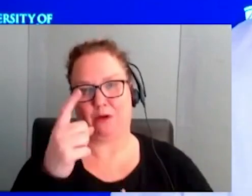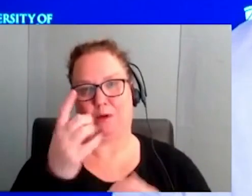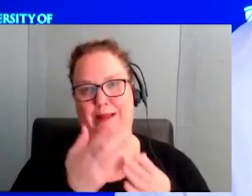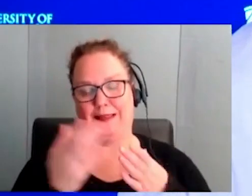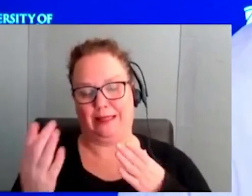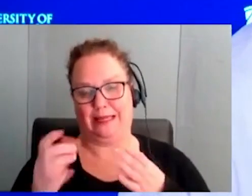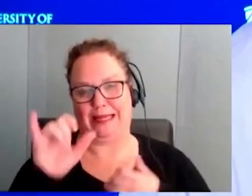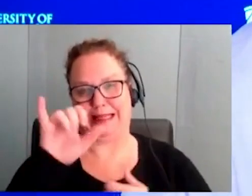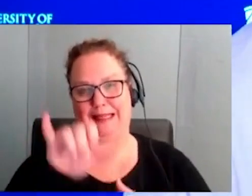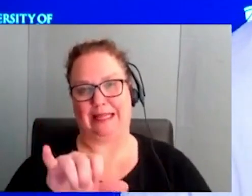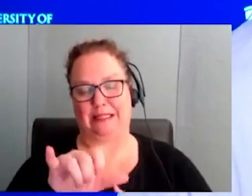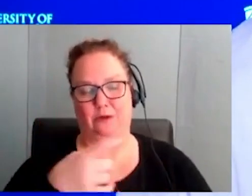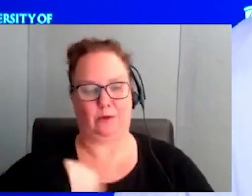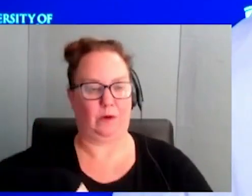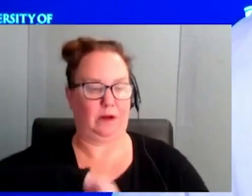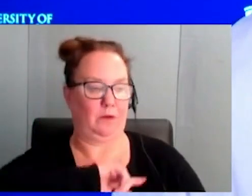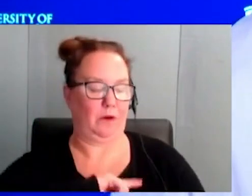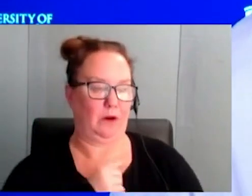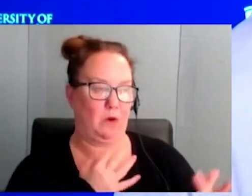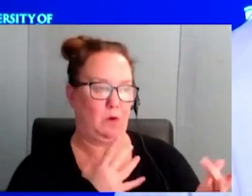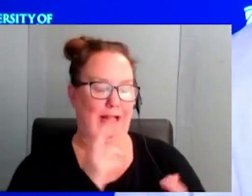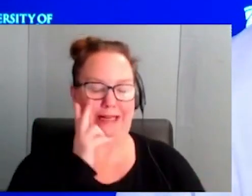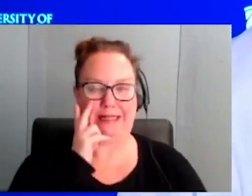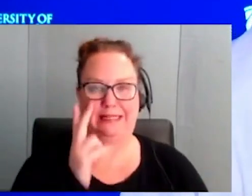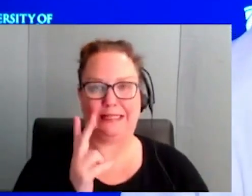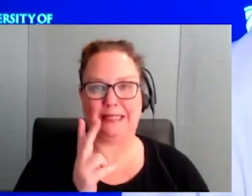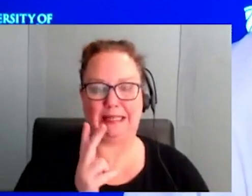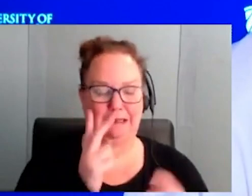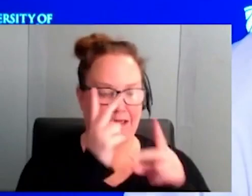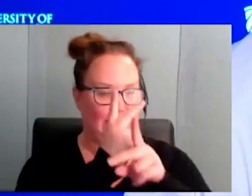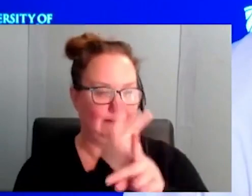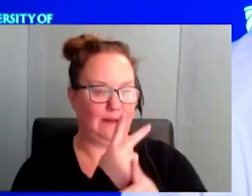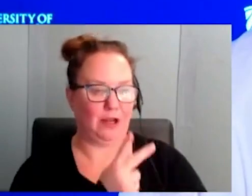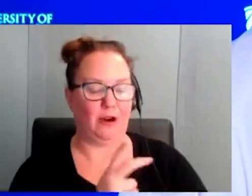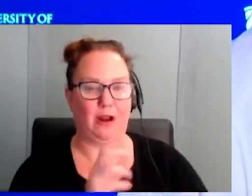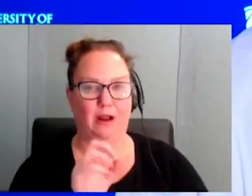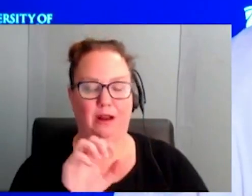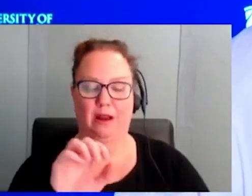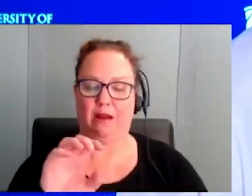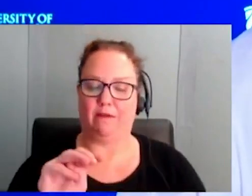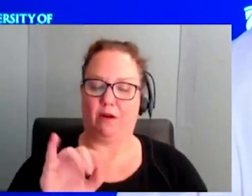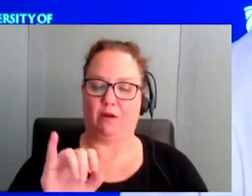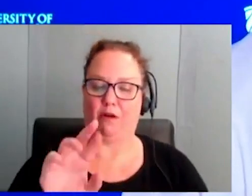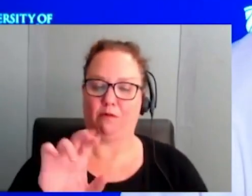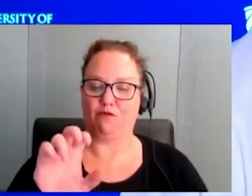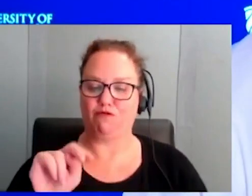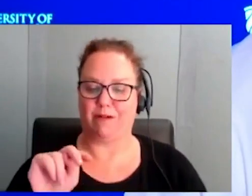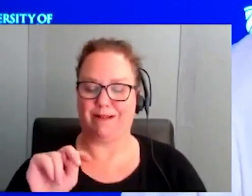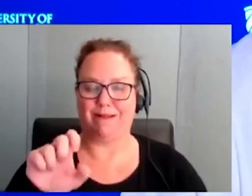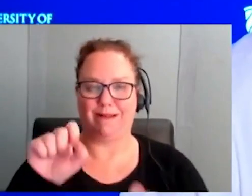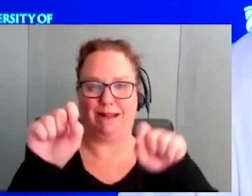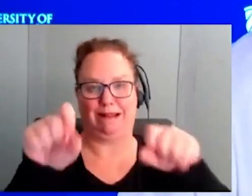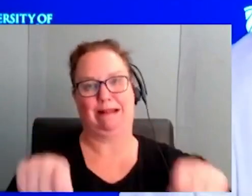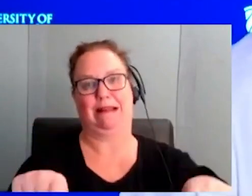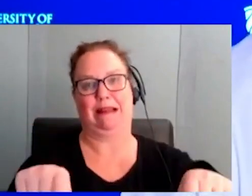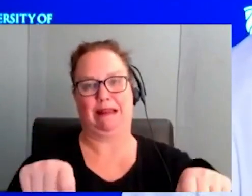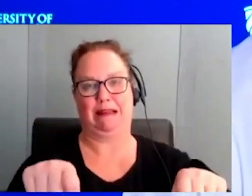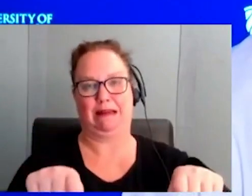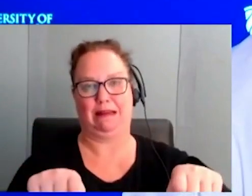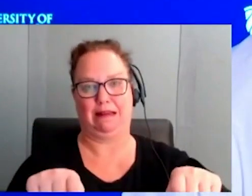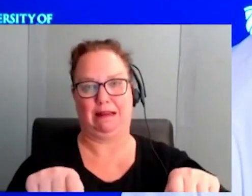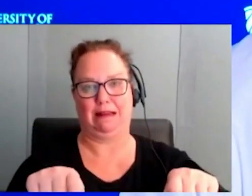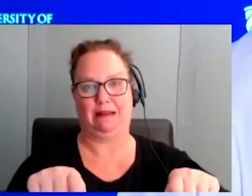kind of what we are all waiting to see and figure out, if Omicron can come in,